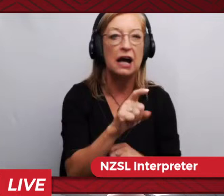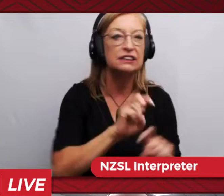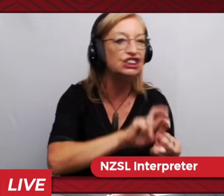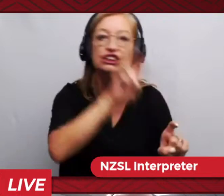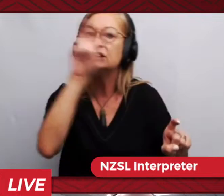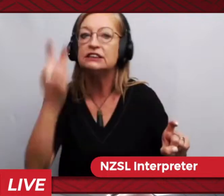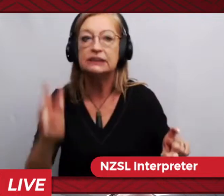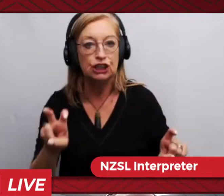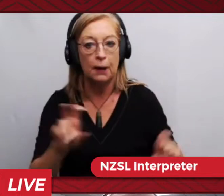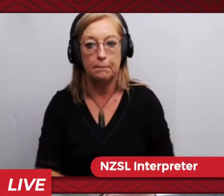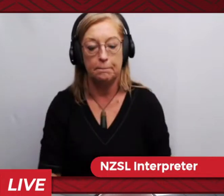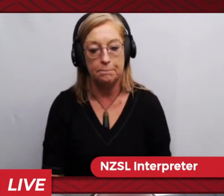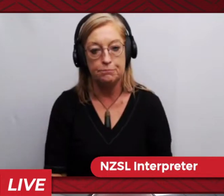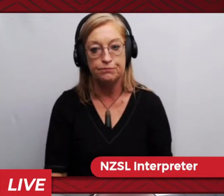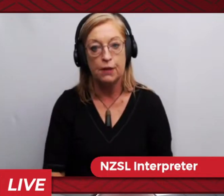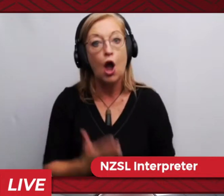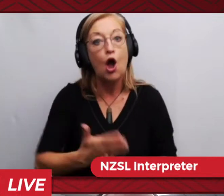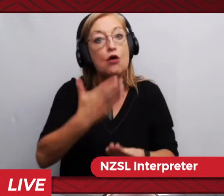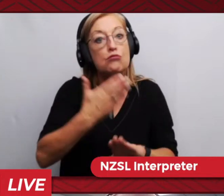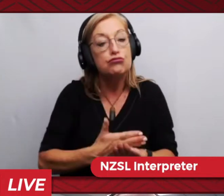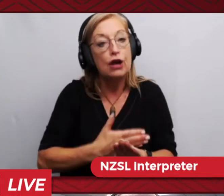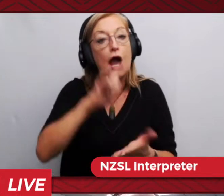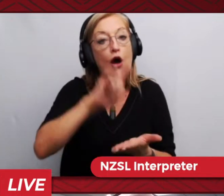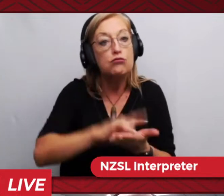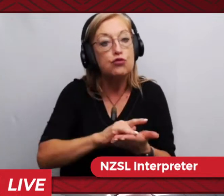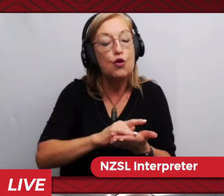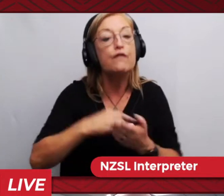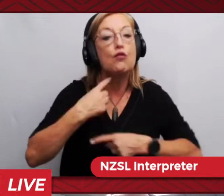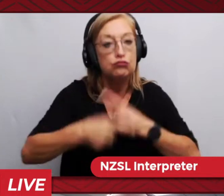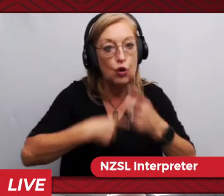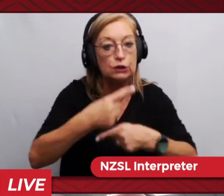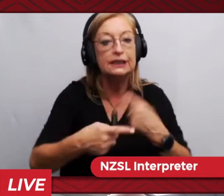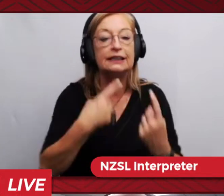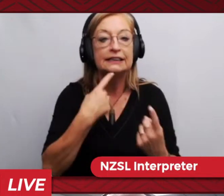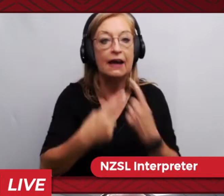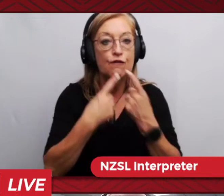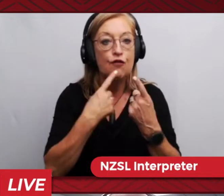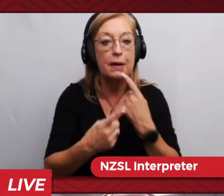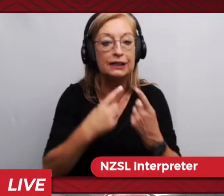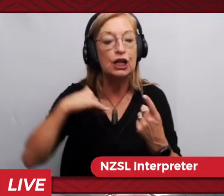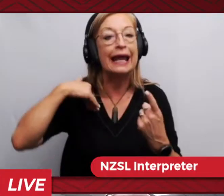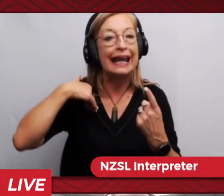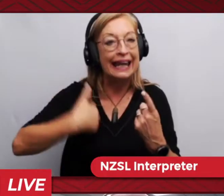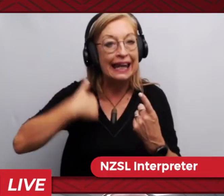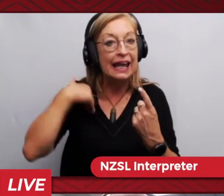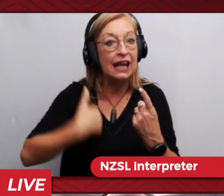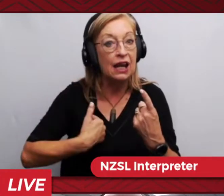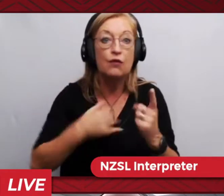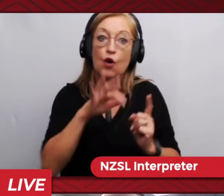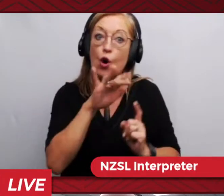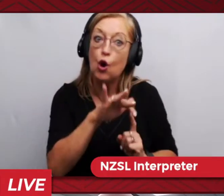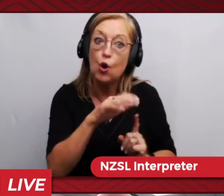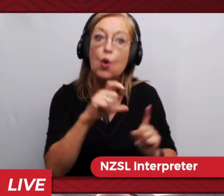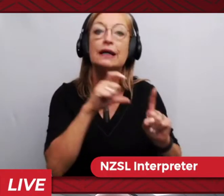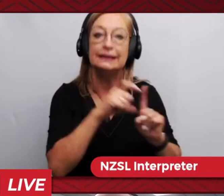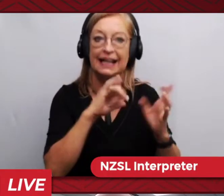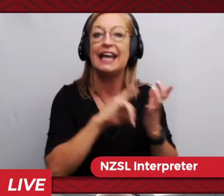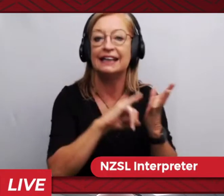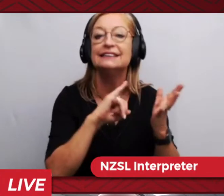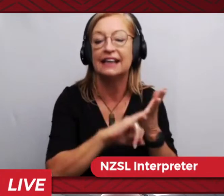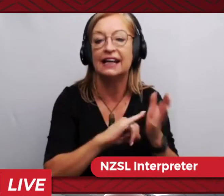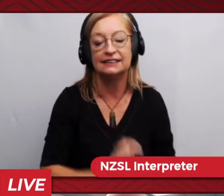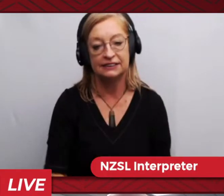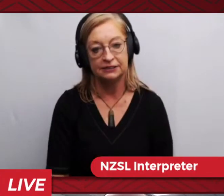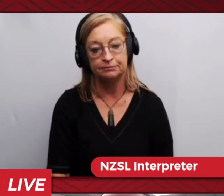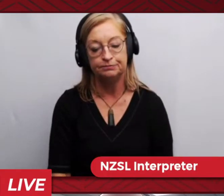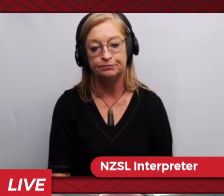just a reminder, the pre-approval process and information is required by DSS. You will need